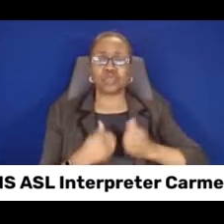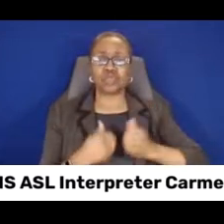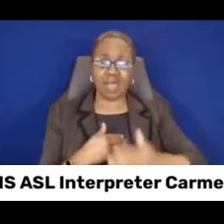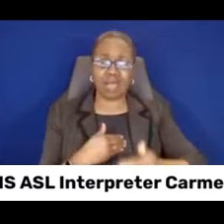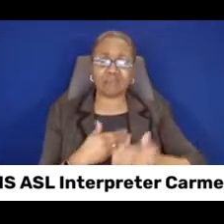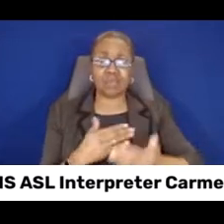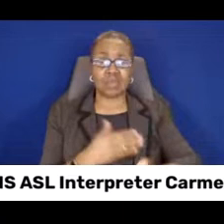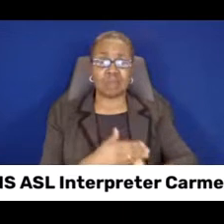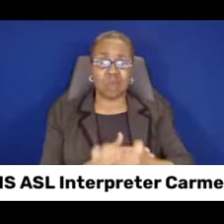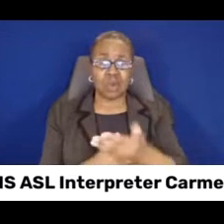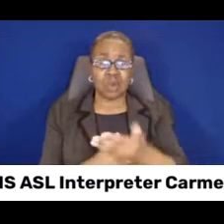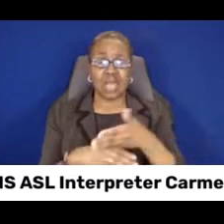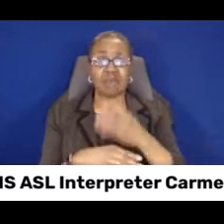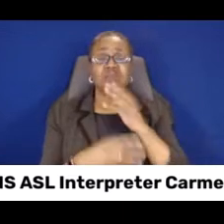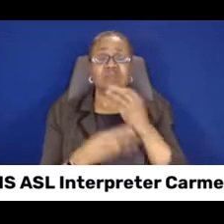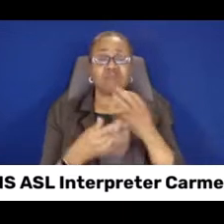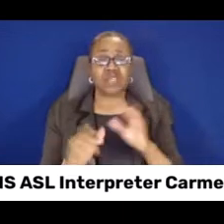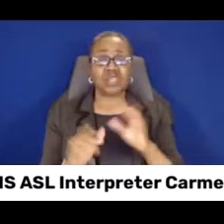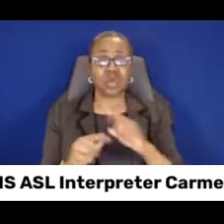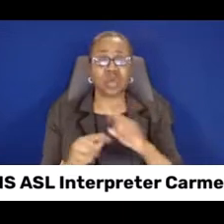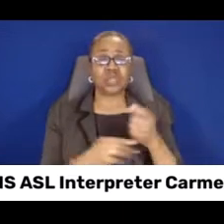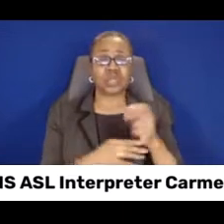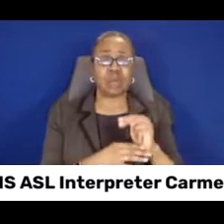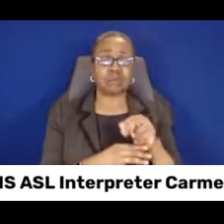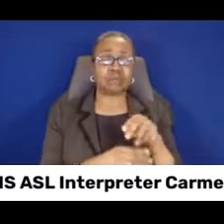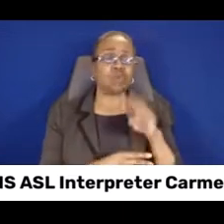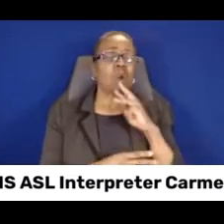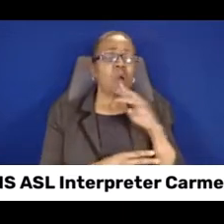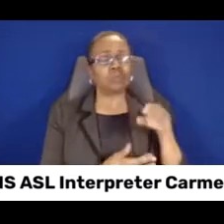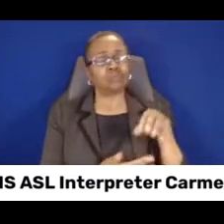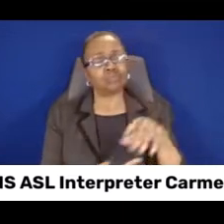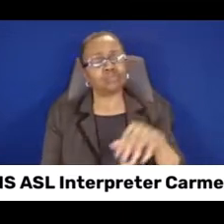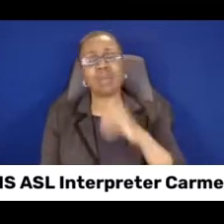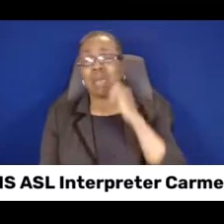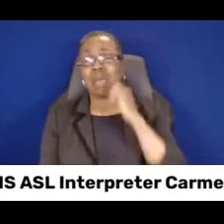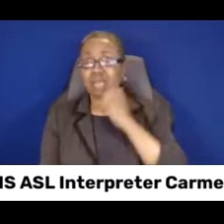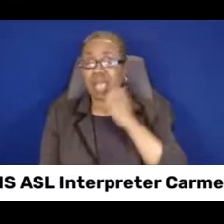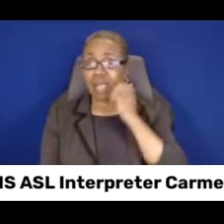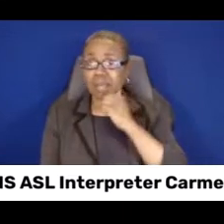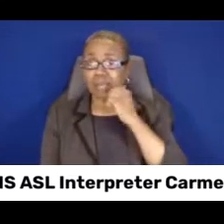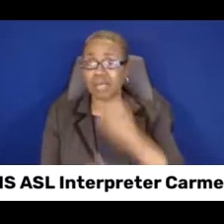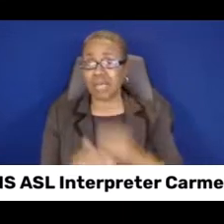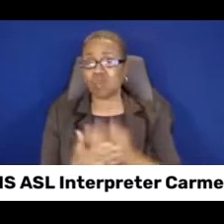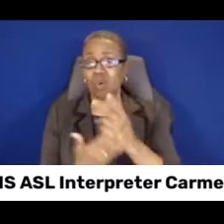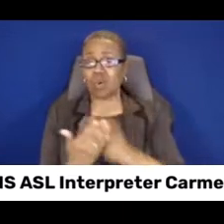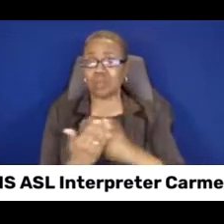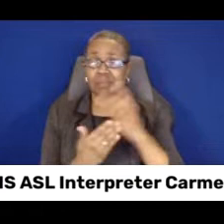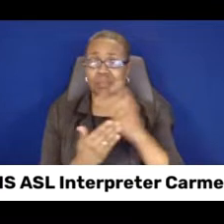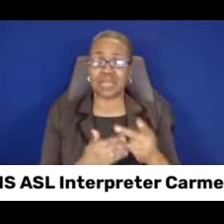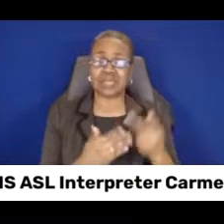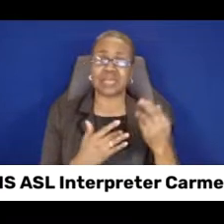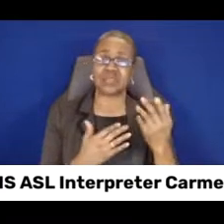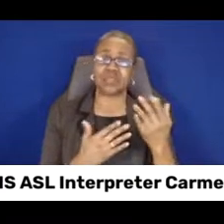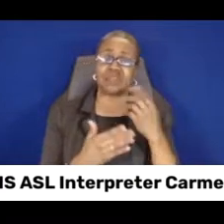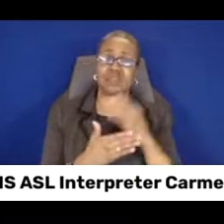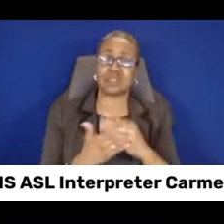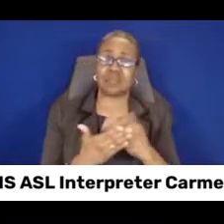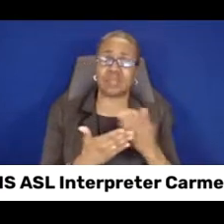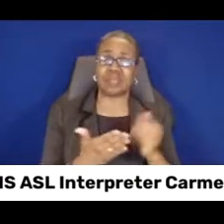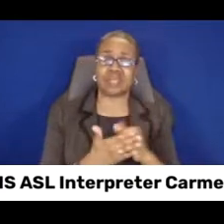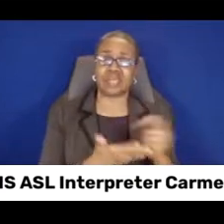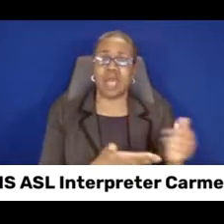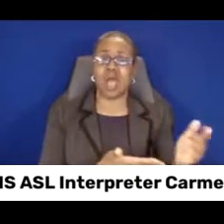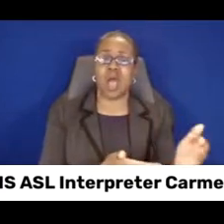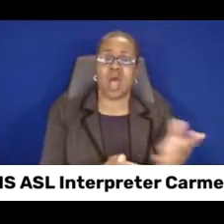in the morning after breakfast, he goes to the garden, he waters, and day by day, growing the plants, and he is waiting for something, which is the